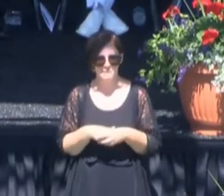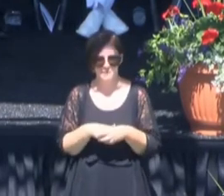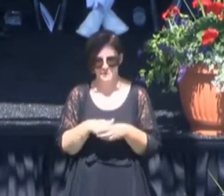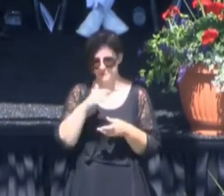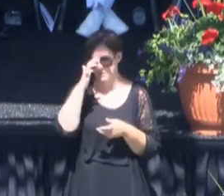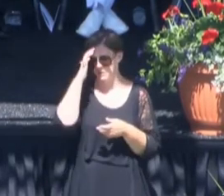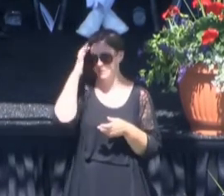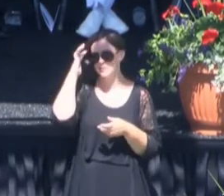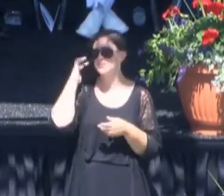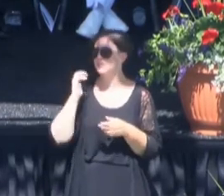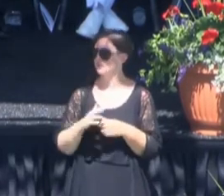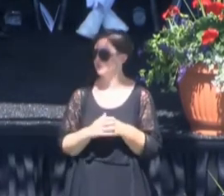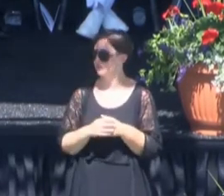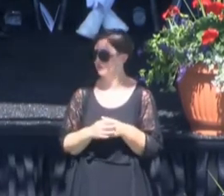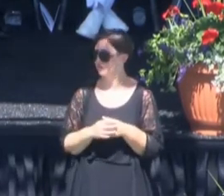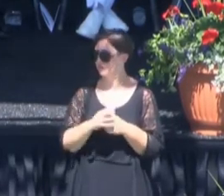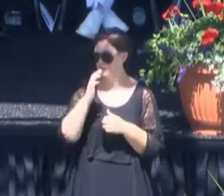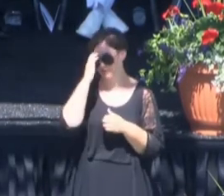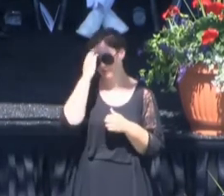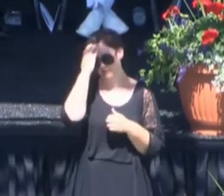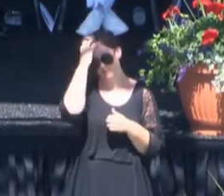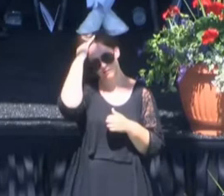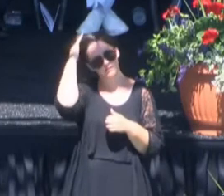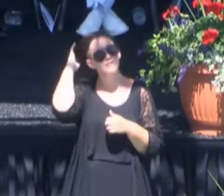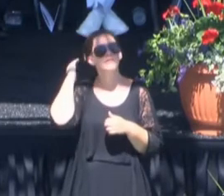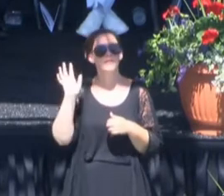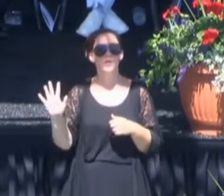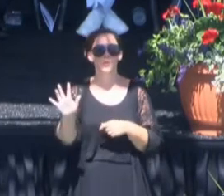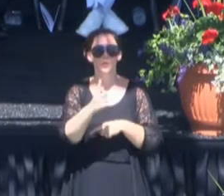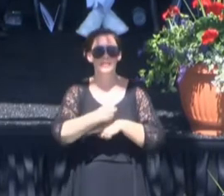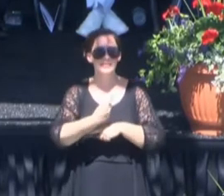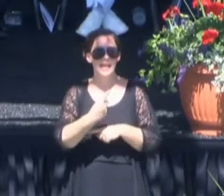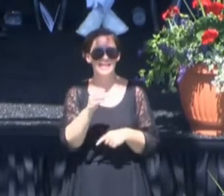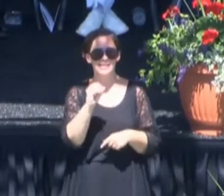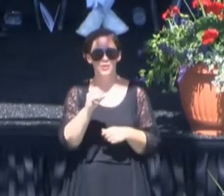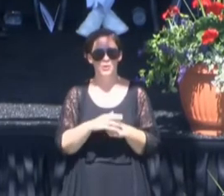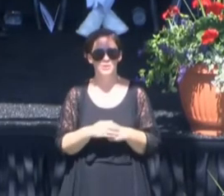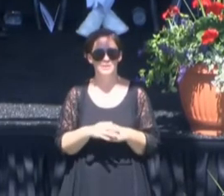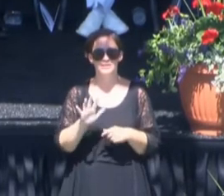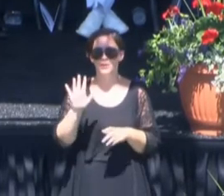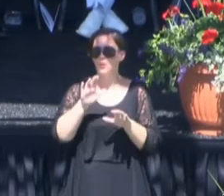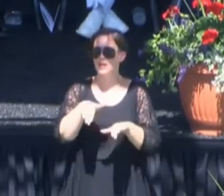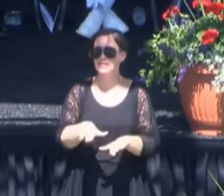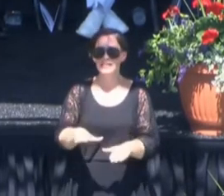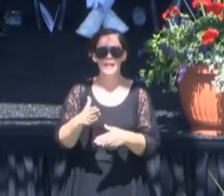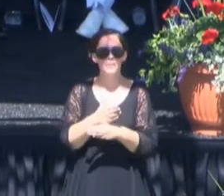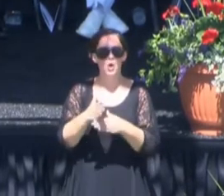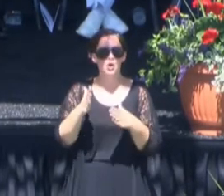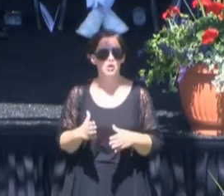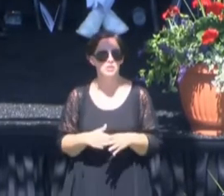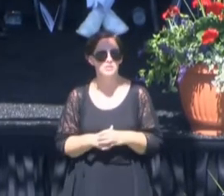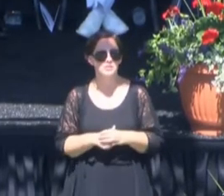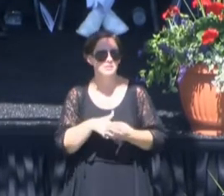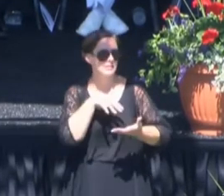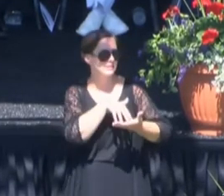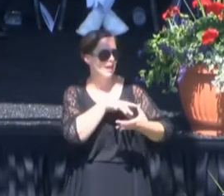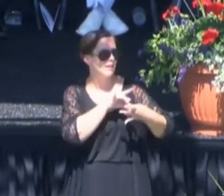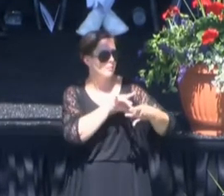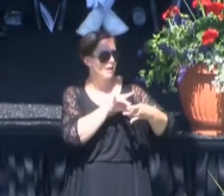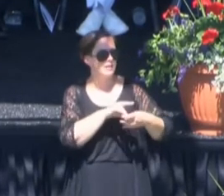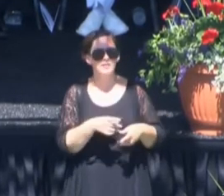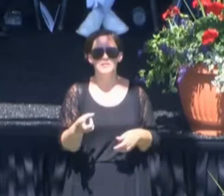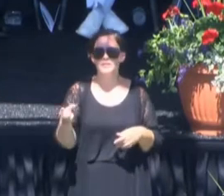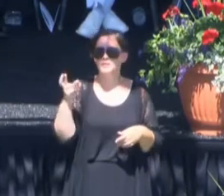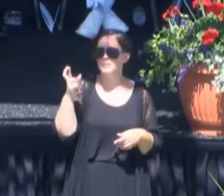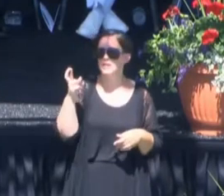But take a look around. Your day zeros, your C partners, study buddies, best